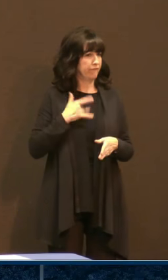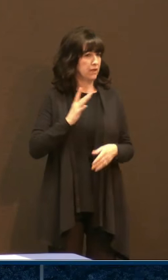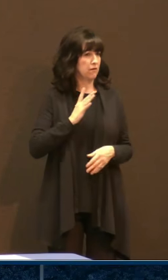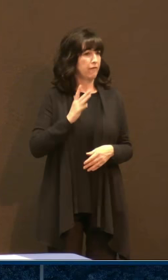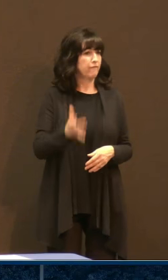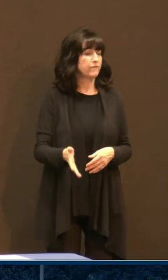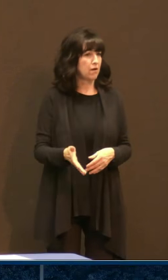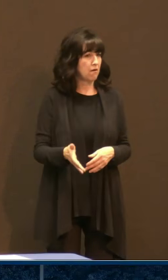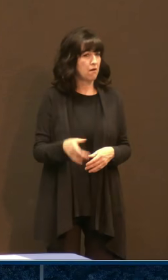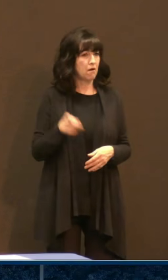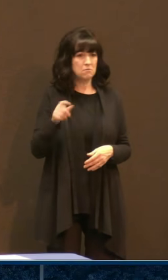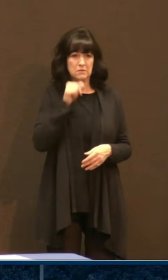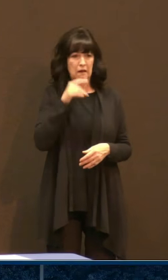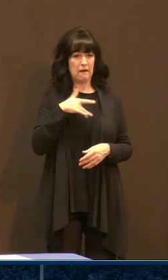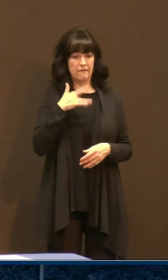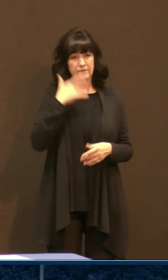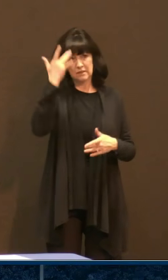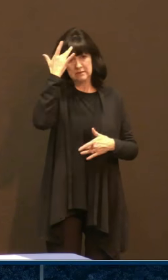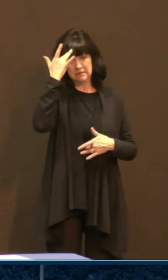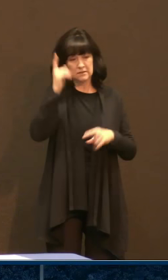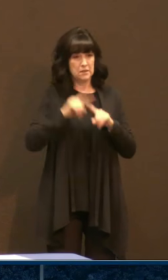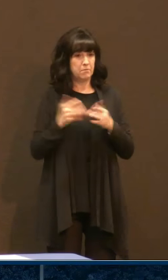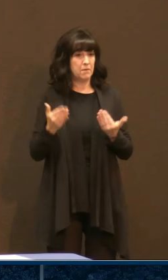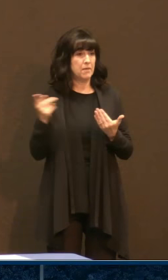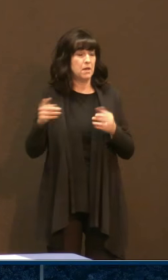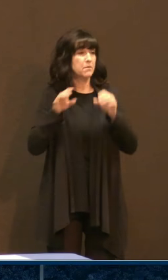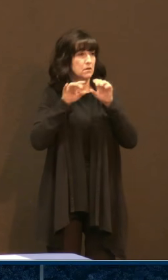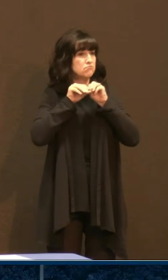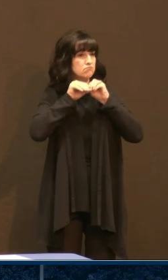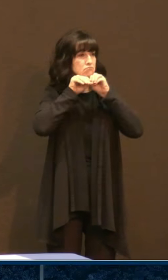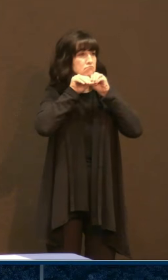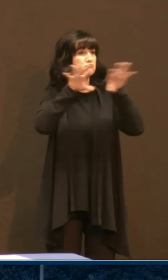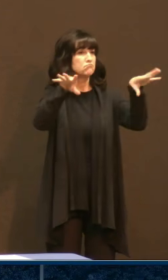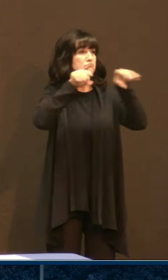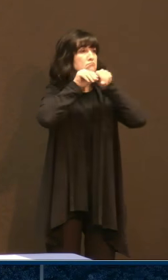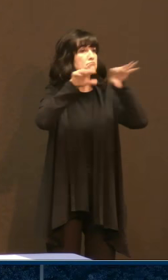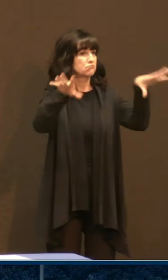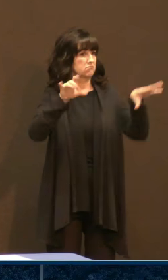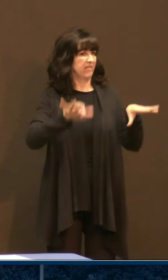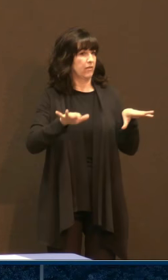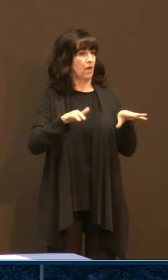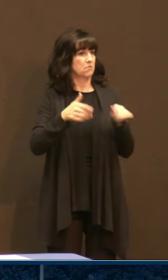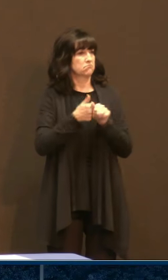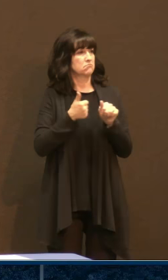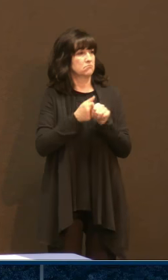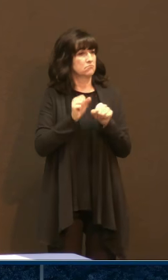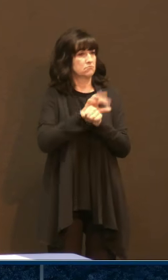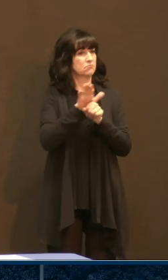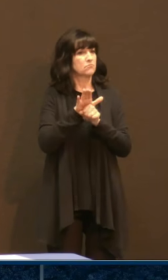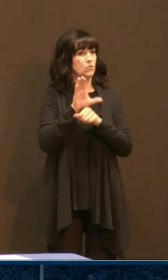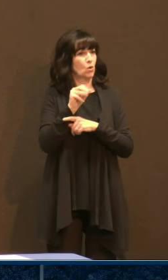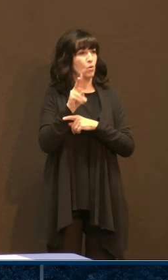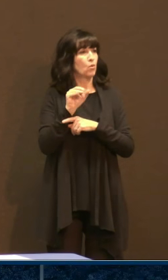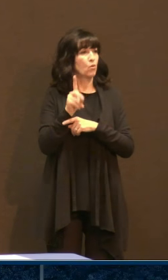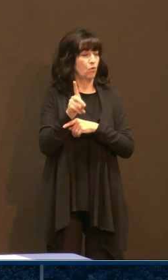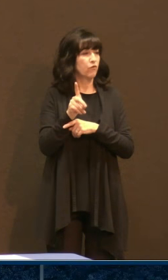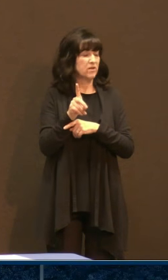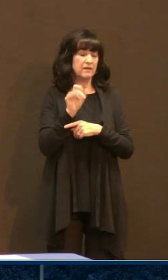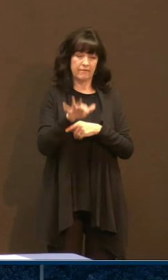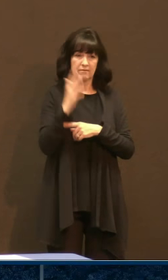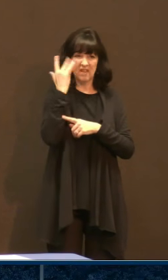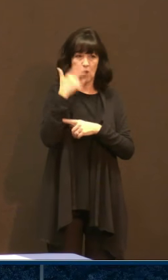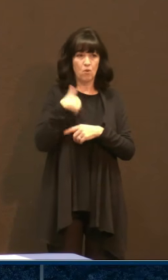shedding the virus. And one of the reasons that we've changed our guidance to requirement to do the mask